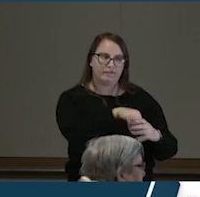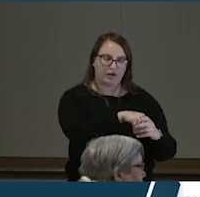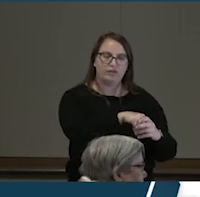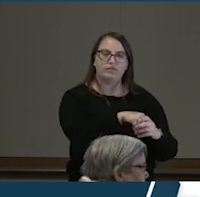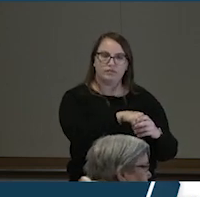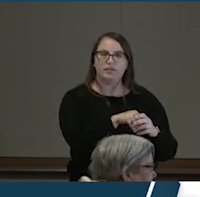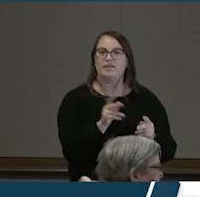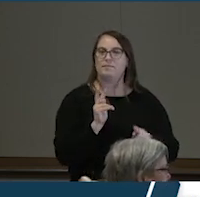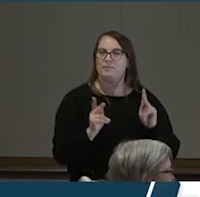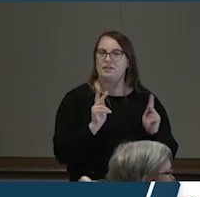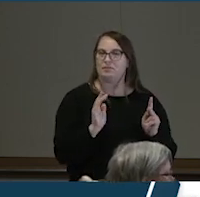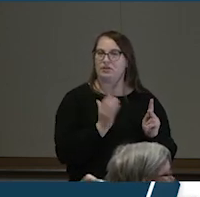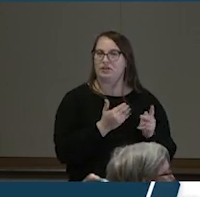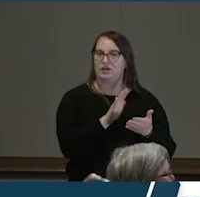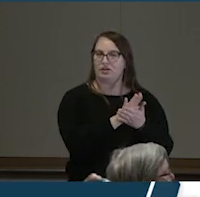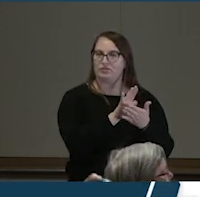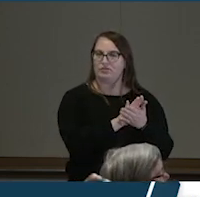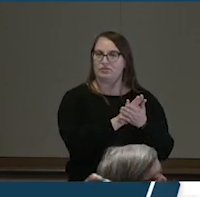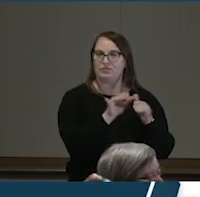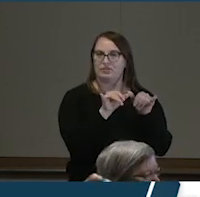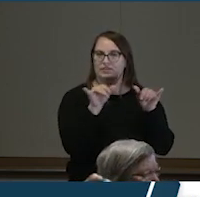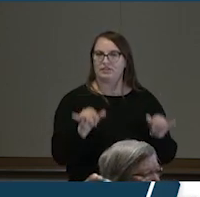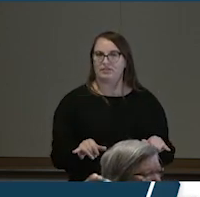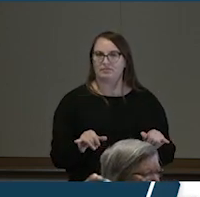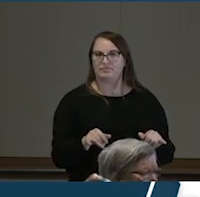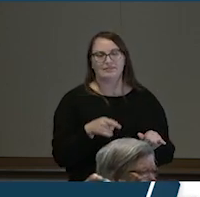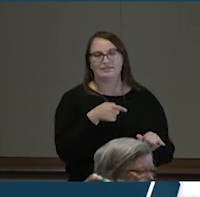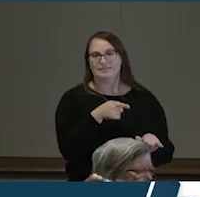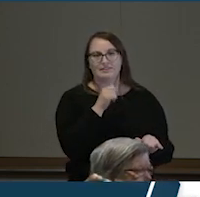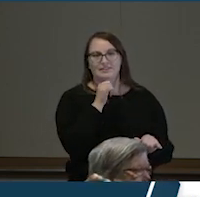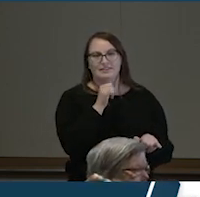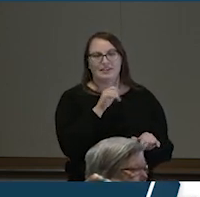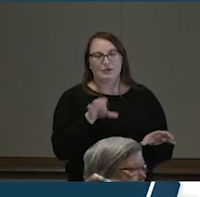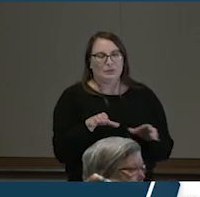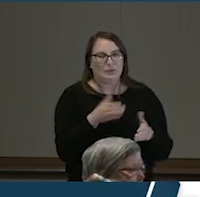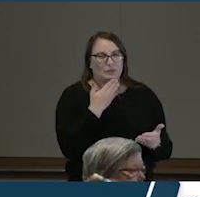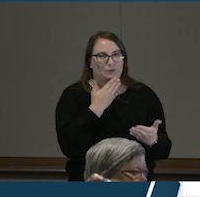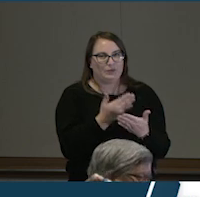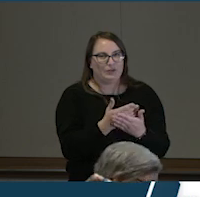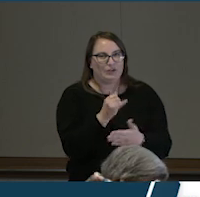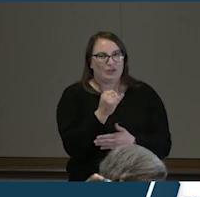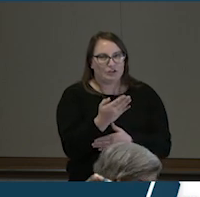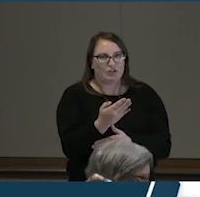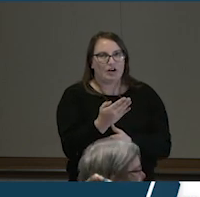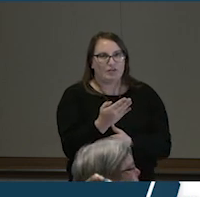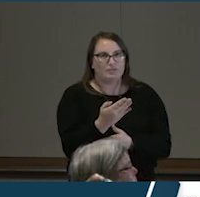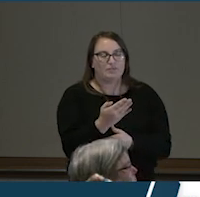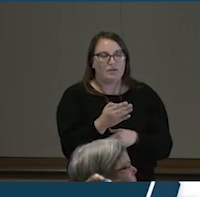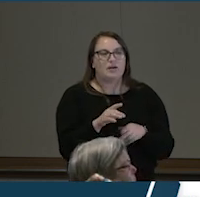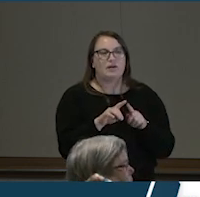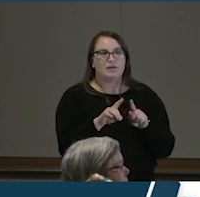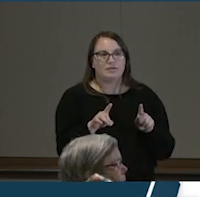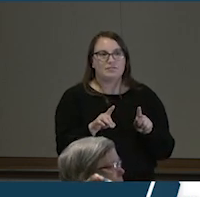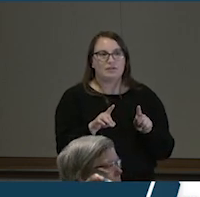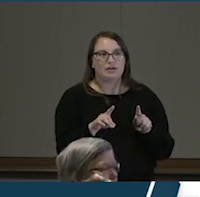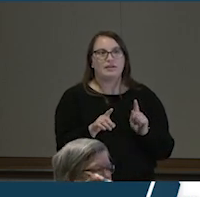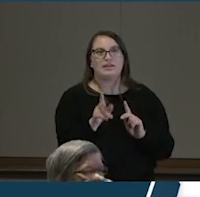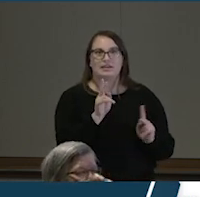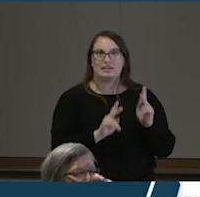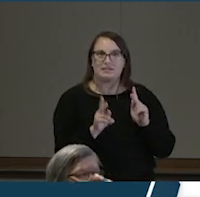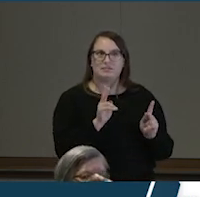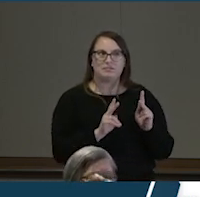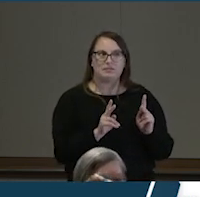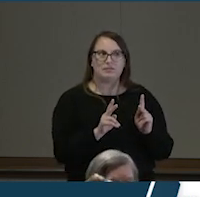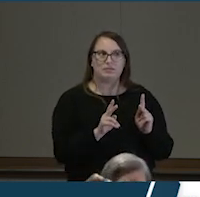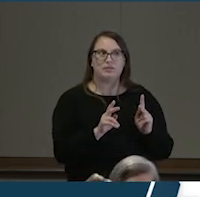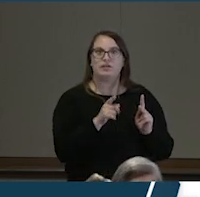school systems do not do a good job with this, helping our children know that they have agency over their lives. So then